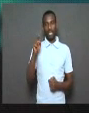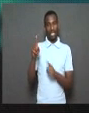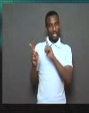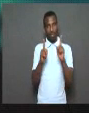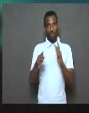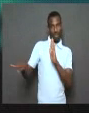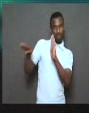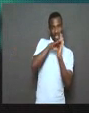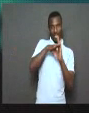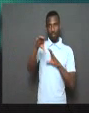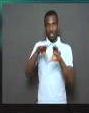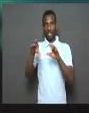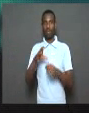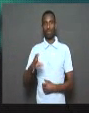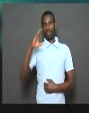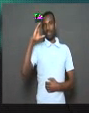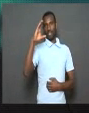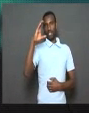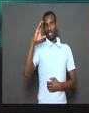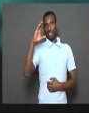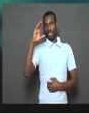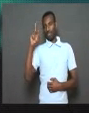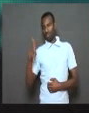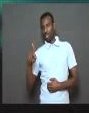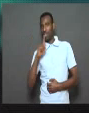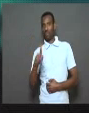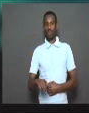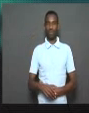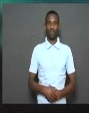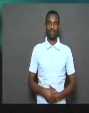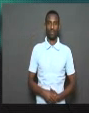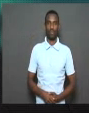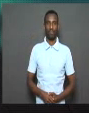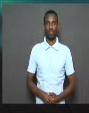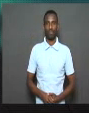is represented by C sub P.